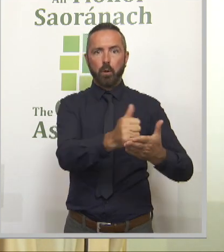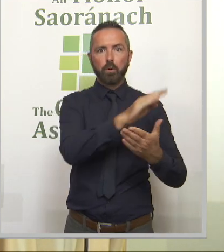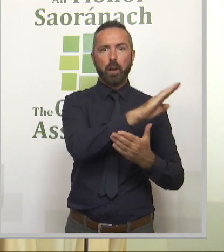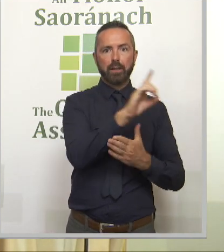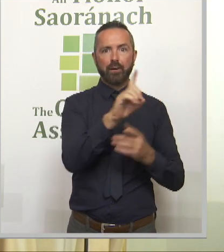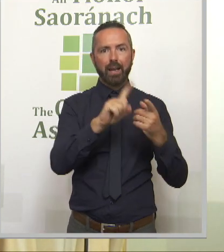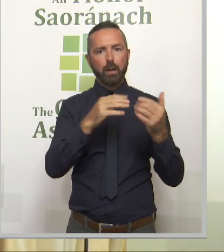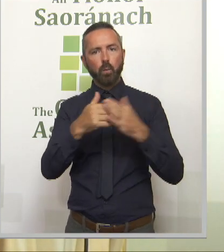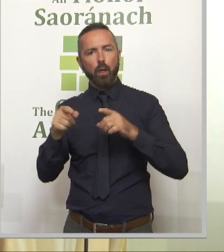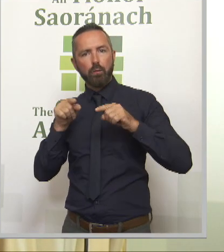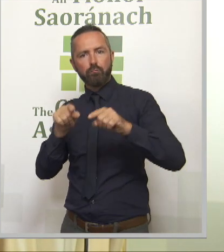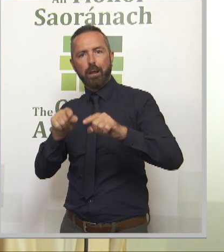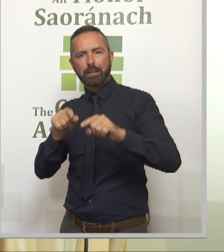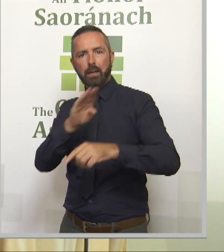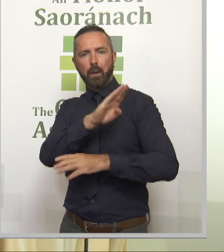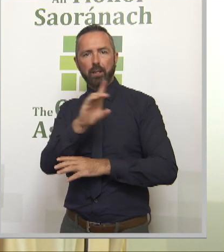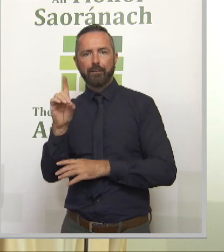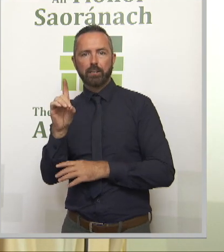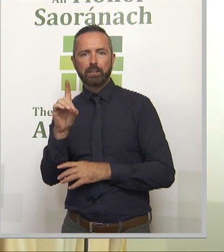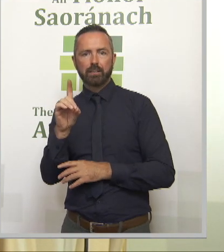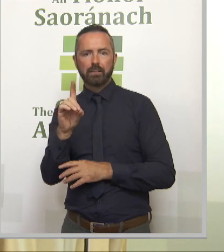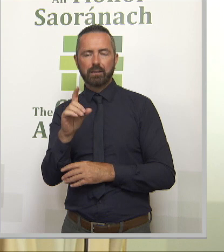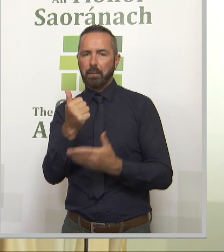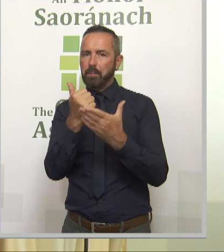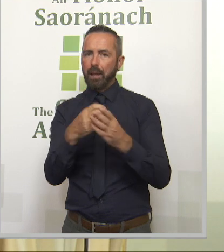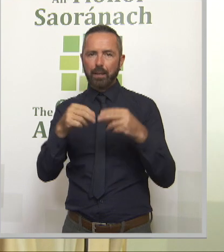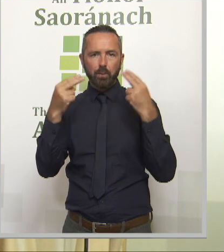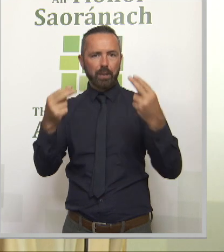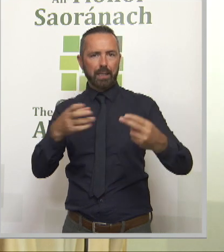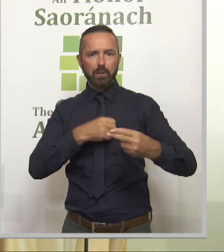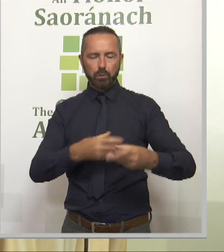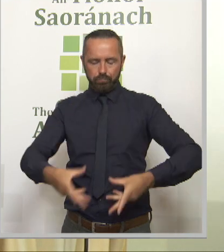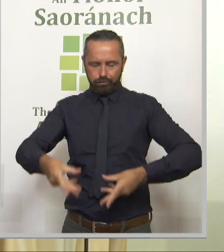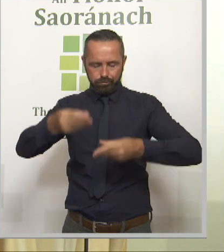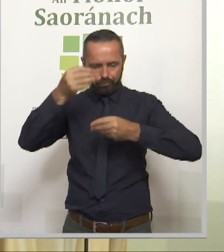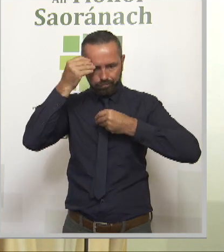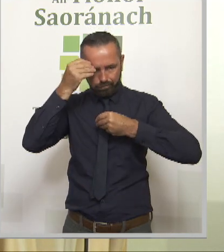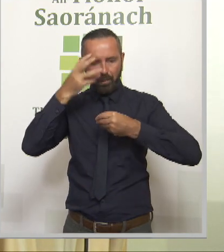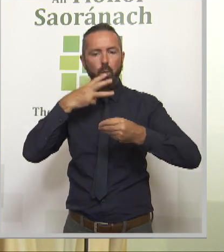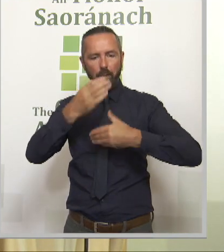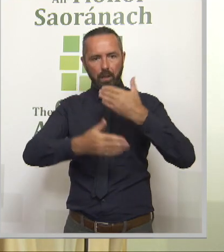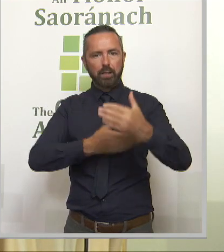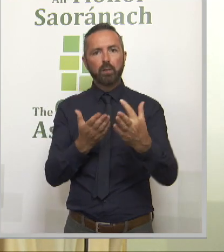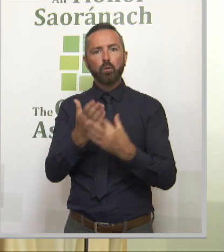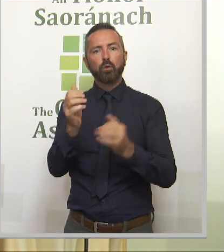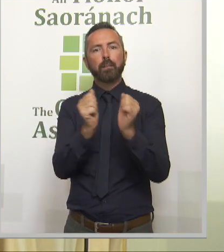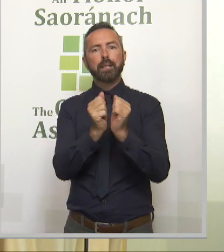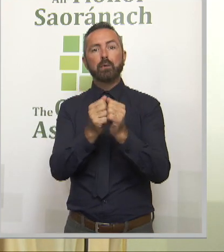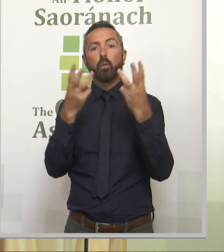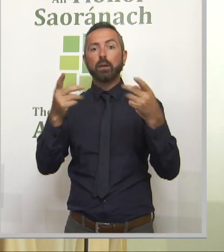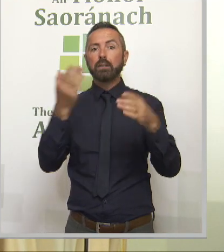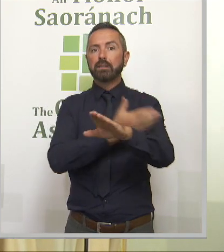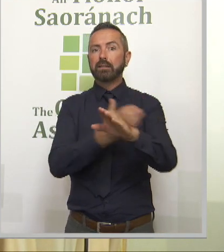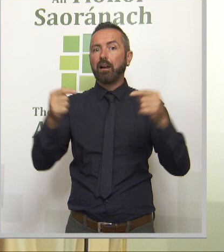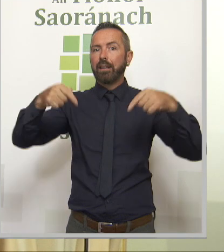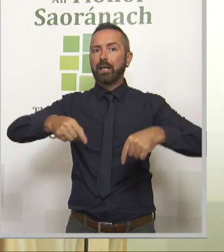threatens biodiversity. And they're the basic tenets that we need to take with us as we progress through the meetings. We wanted to start here